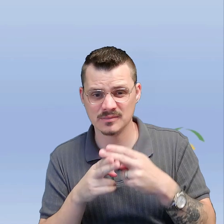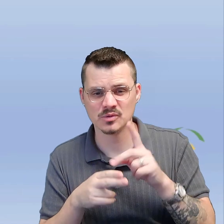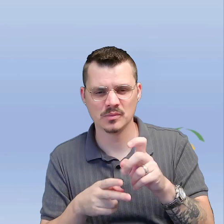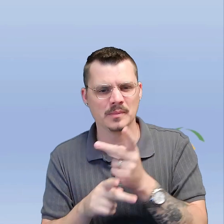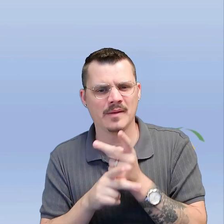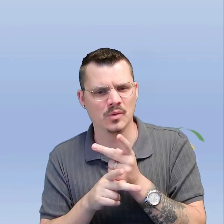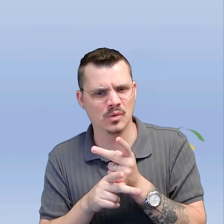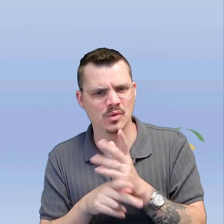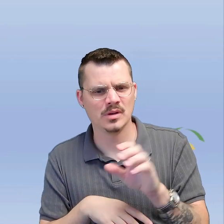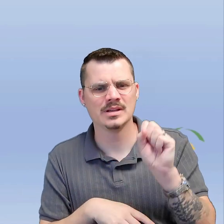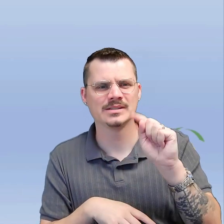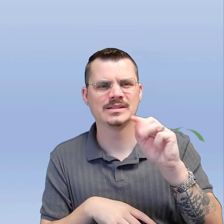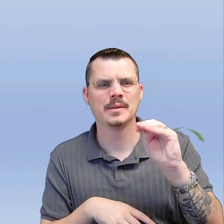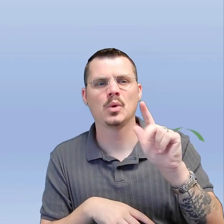of: